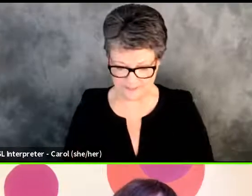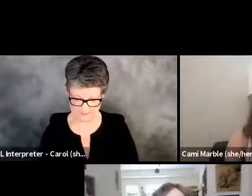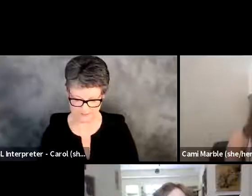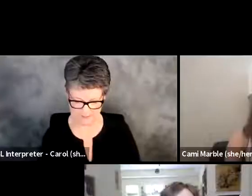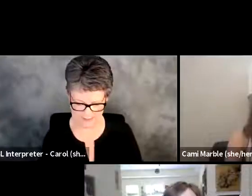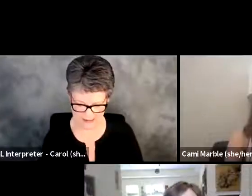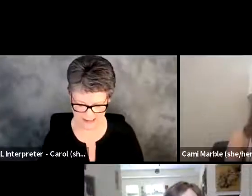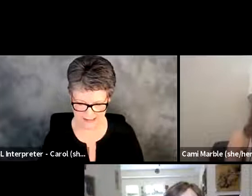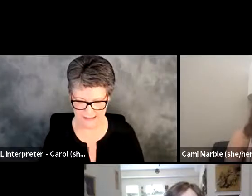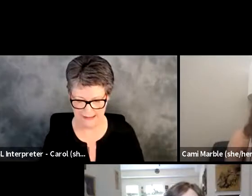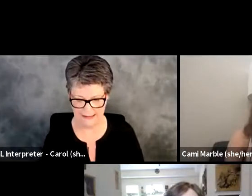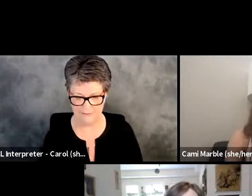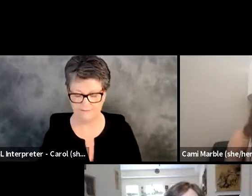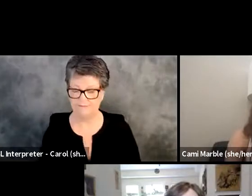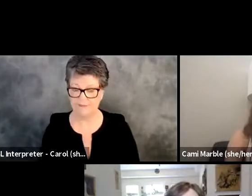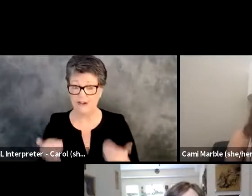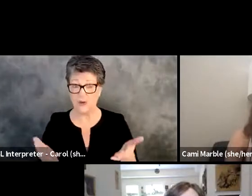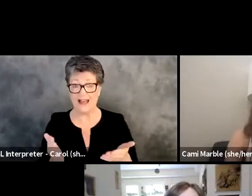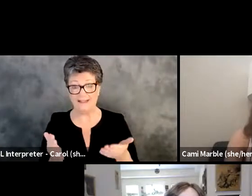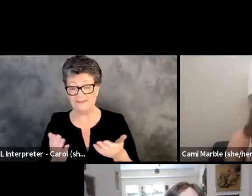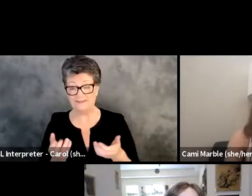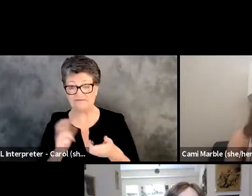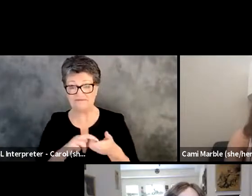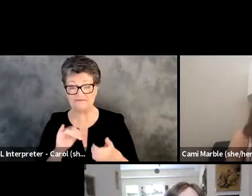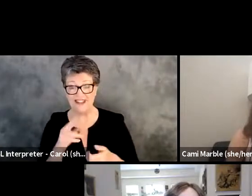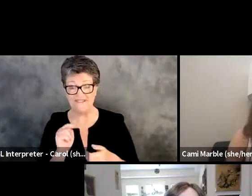Evan, go ahead and jump on.